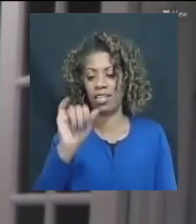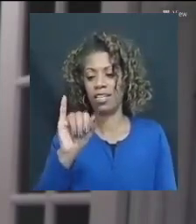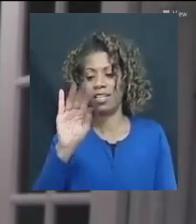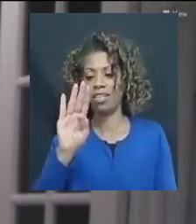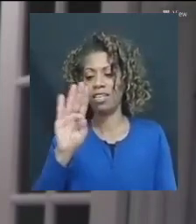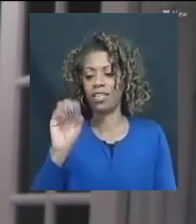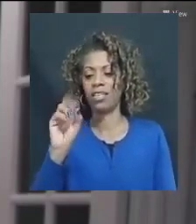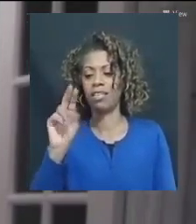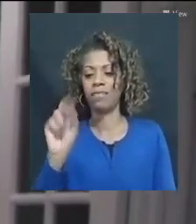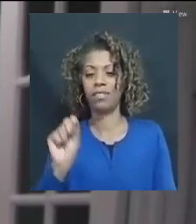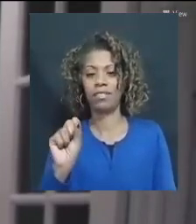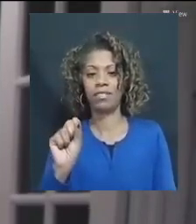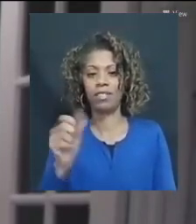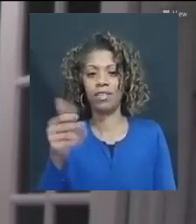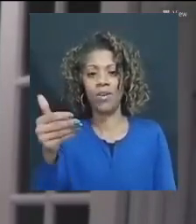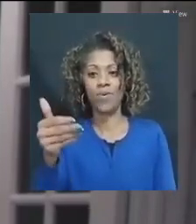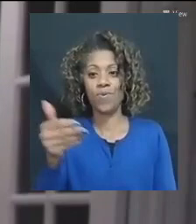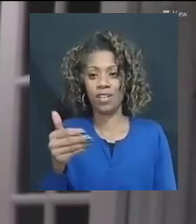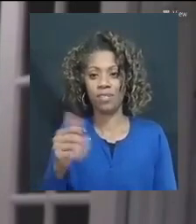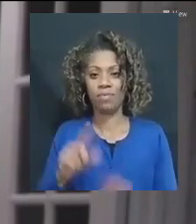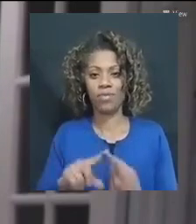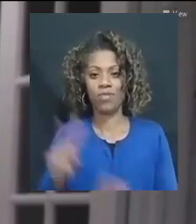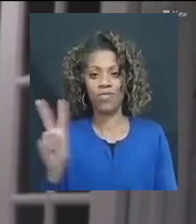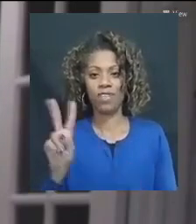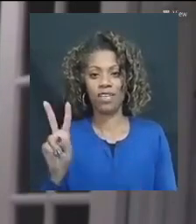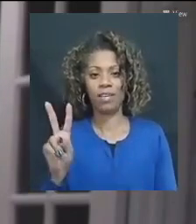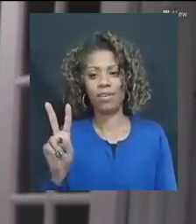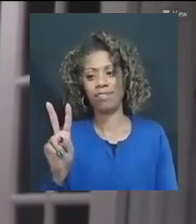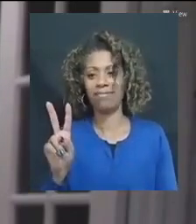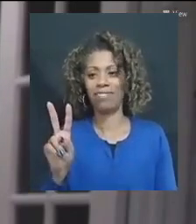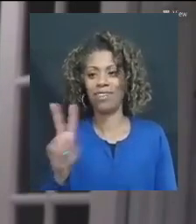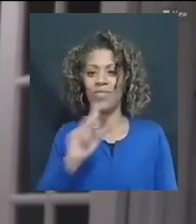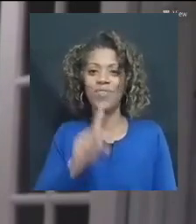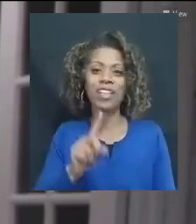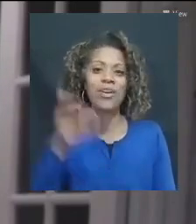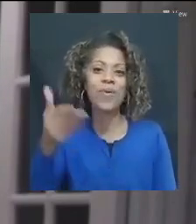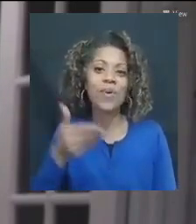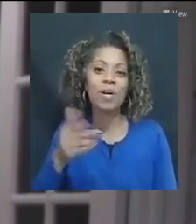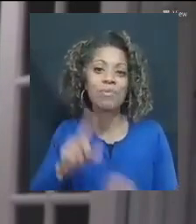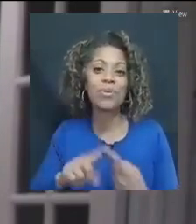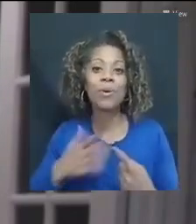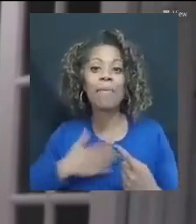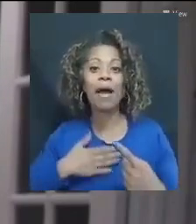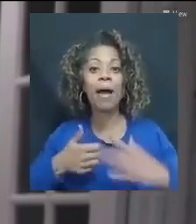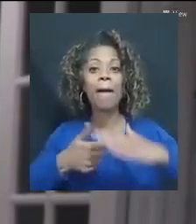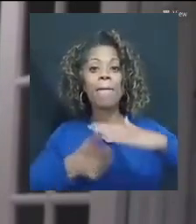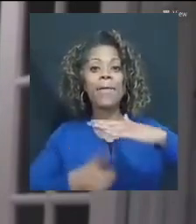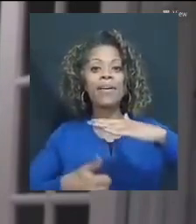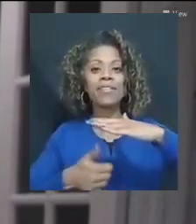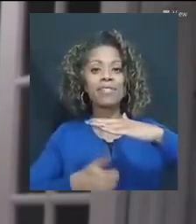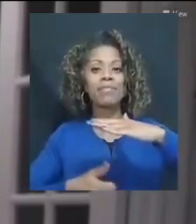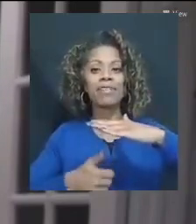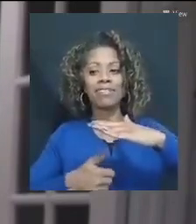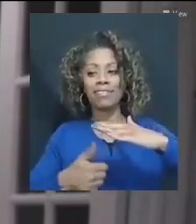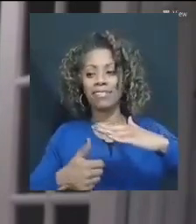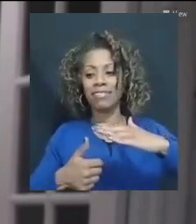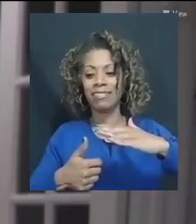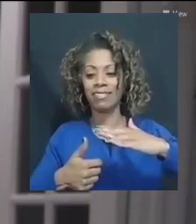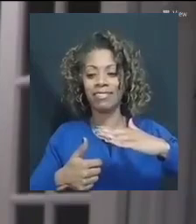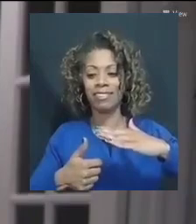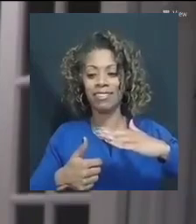welcome to my basement, really. That's where we're at right now. And I'm grateful that all of you are here. Well, not here,